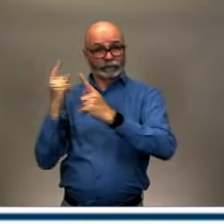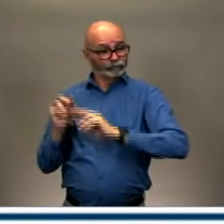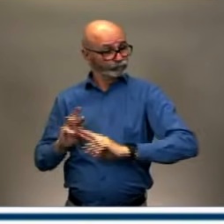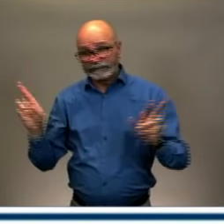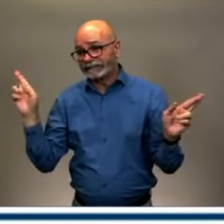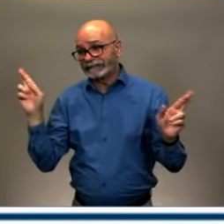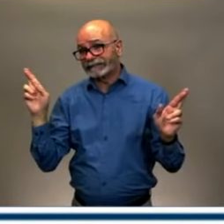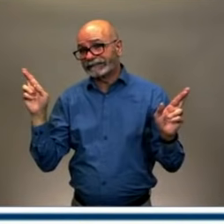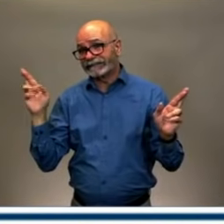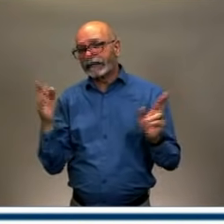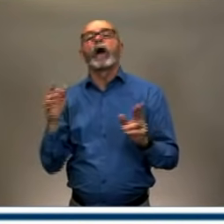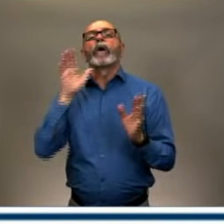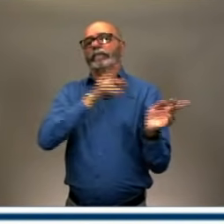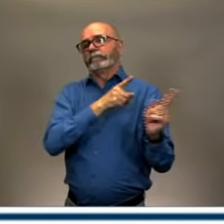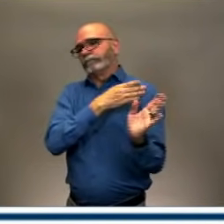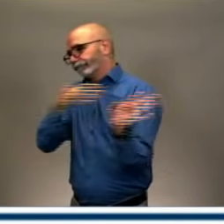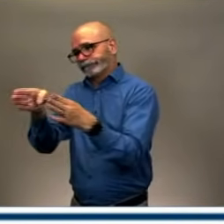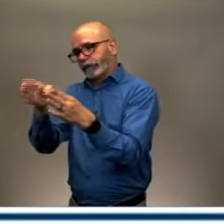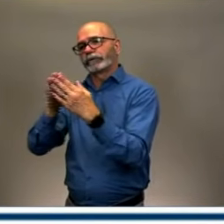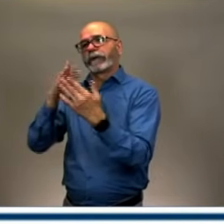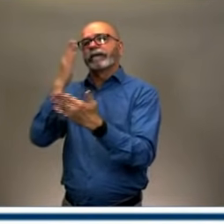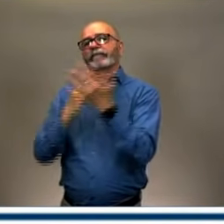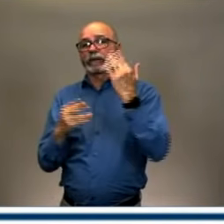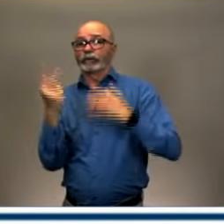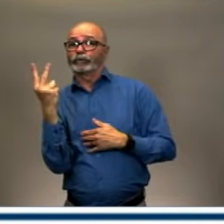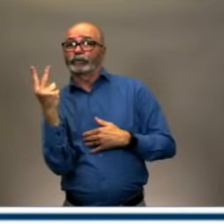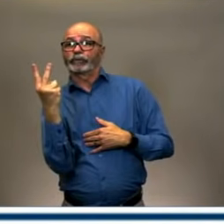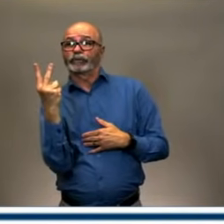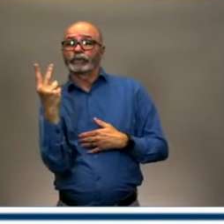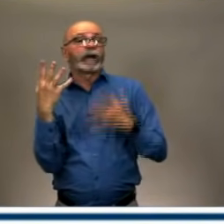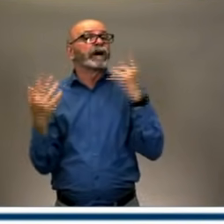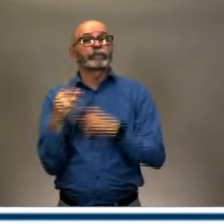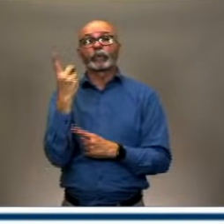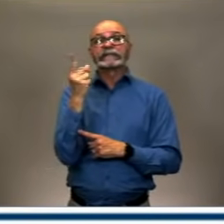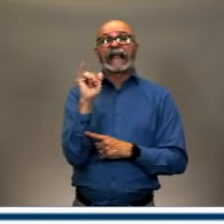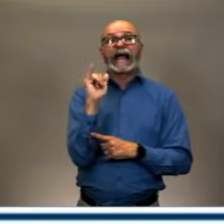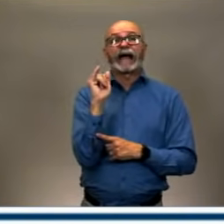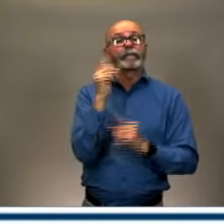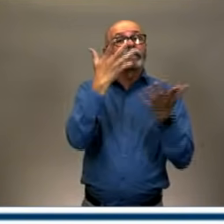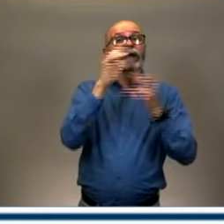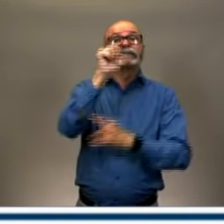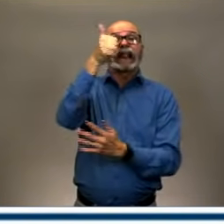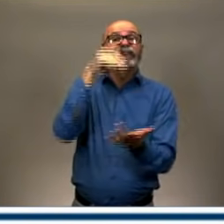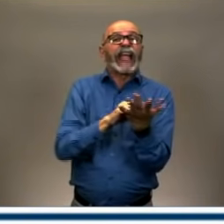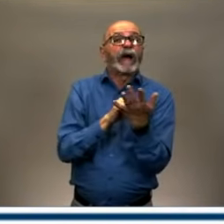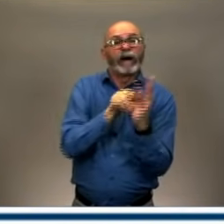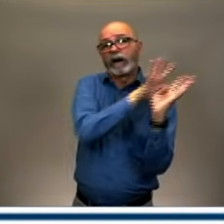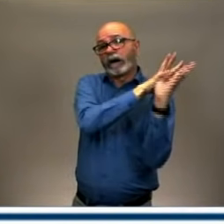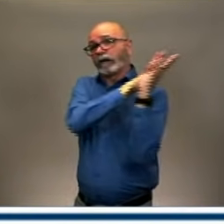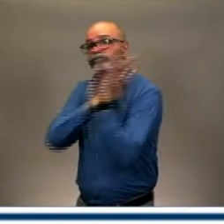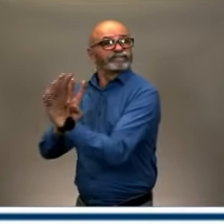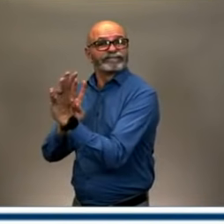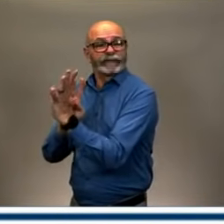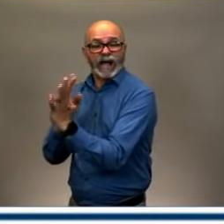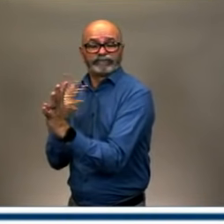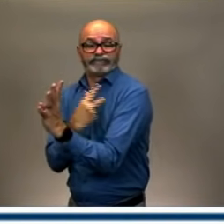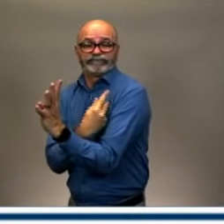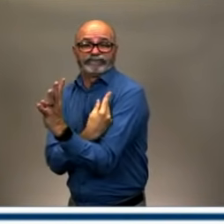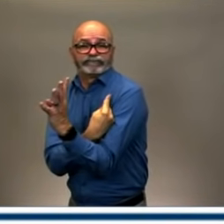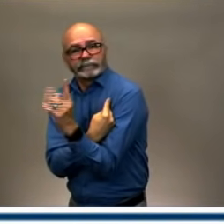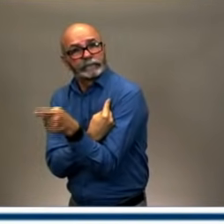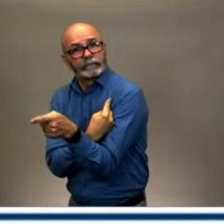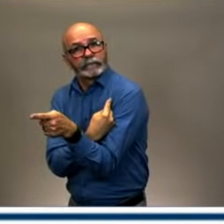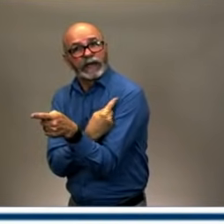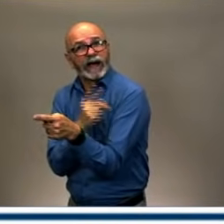as I said, our target may be as high as 10,000 doses of vaccine a day. This is very complex, and you don't go from 0 to